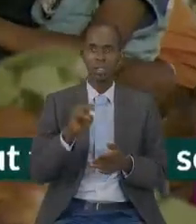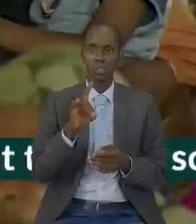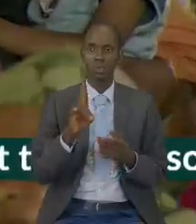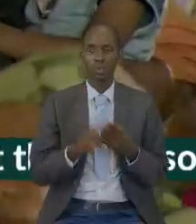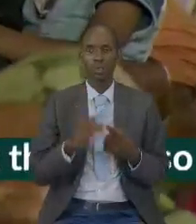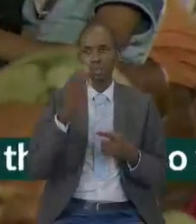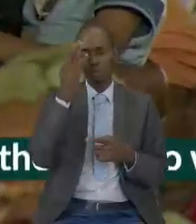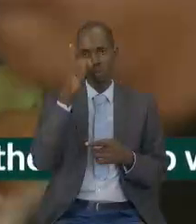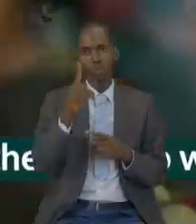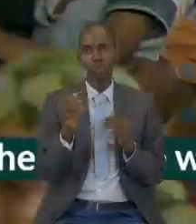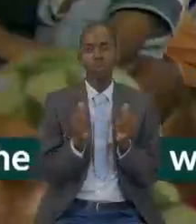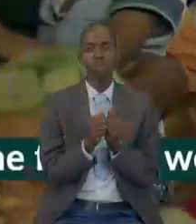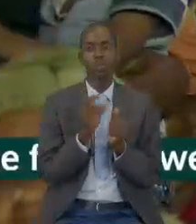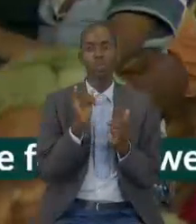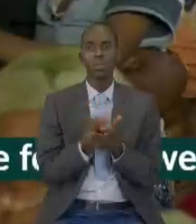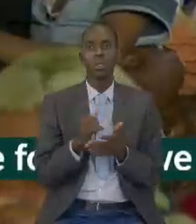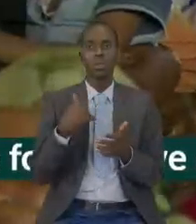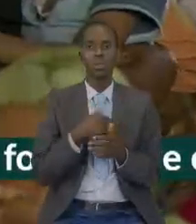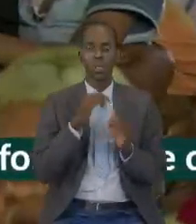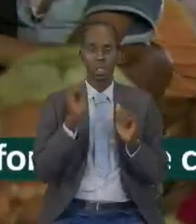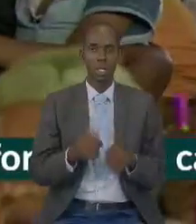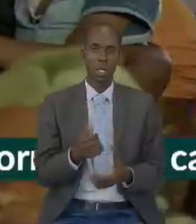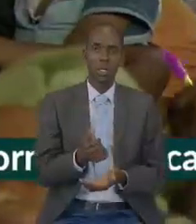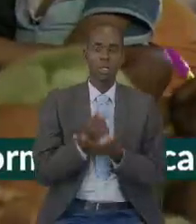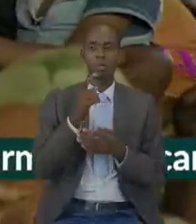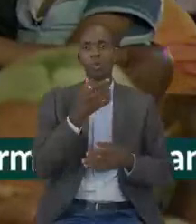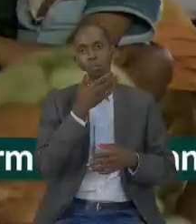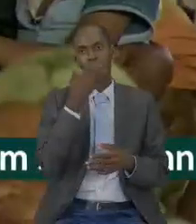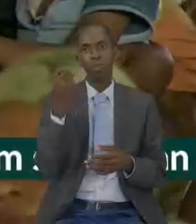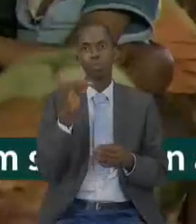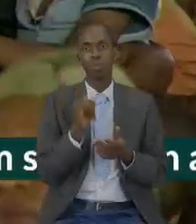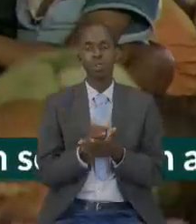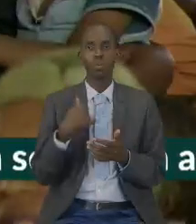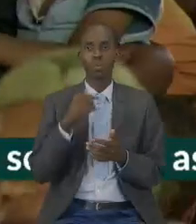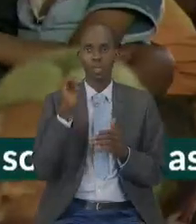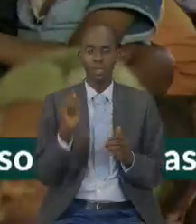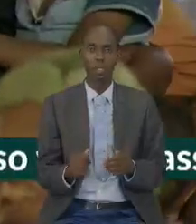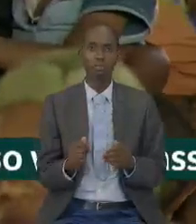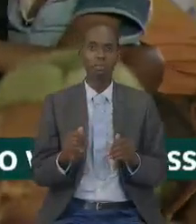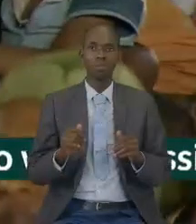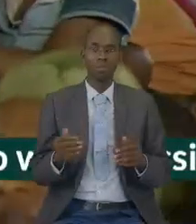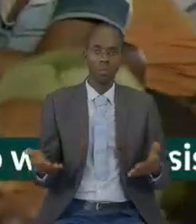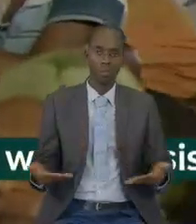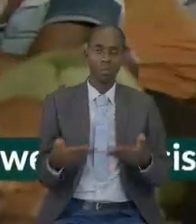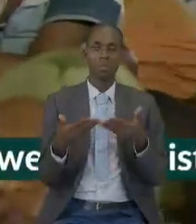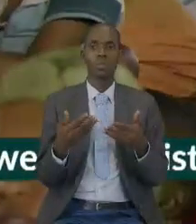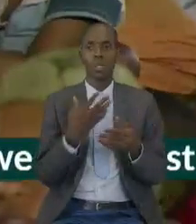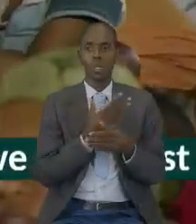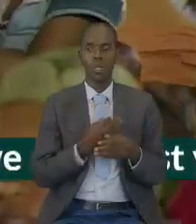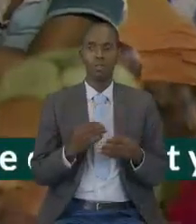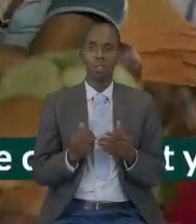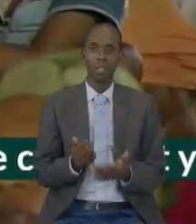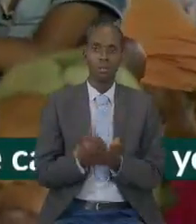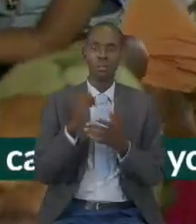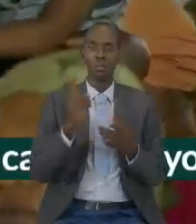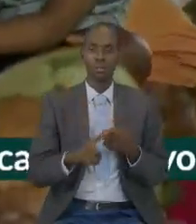observer. What you're doing here now, the same thing you will do everywhere, in Kenya, in America, depending on your